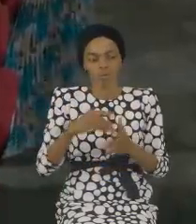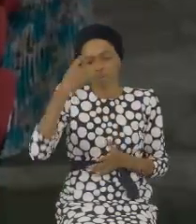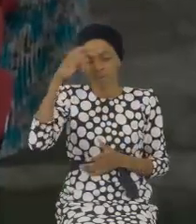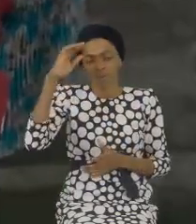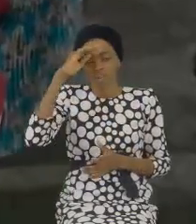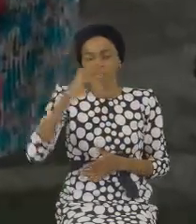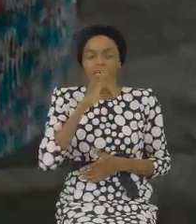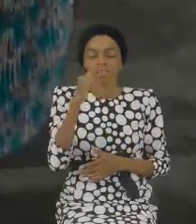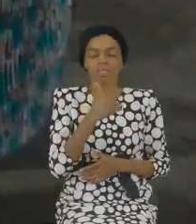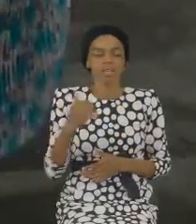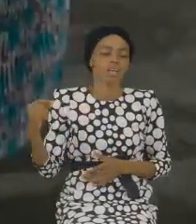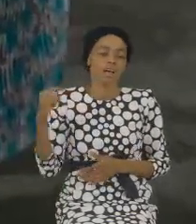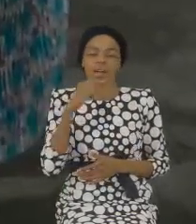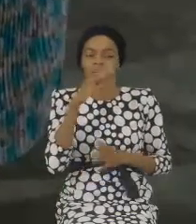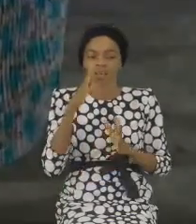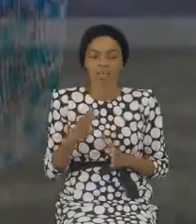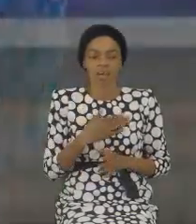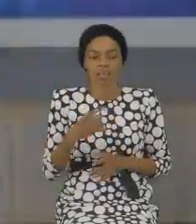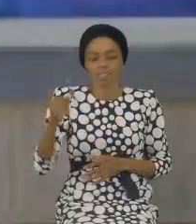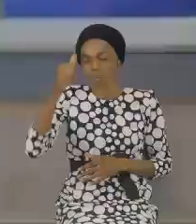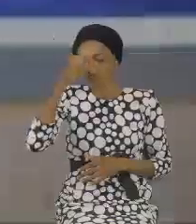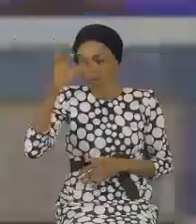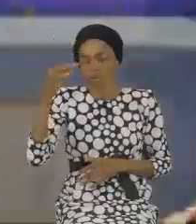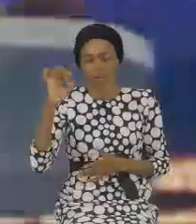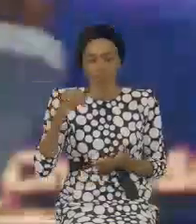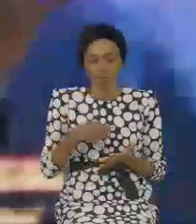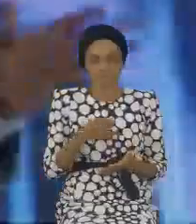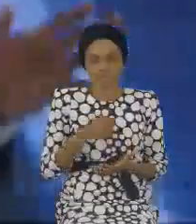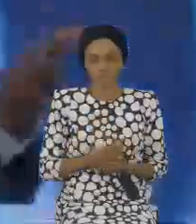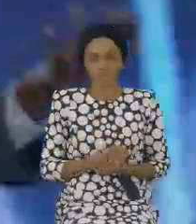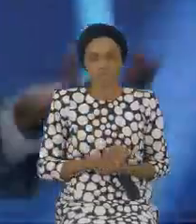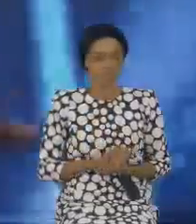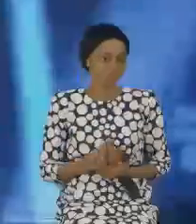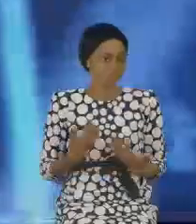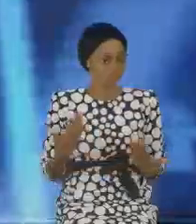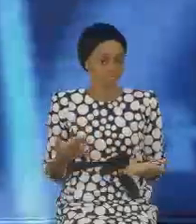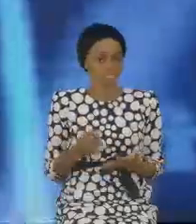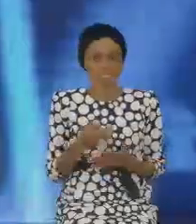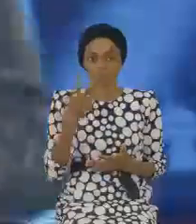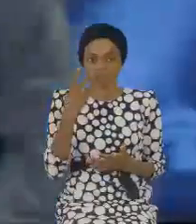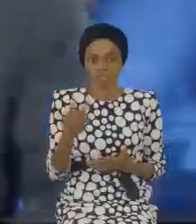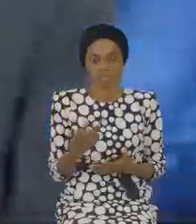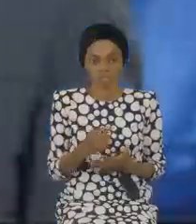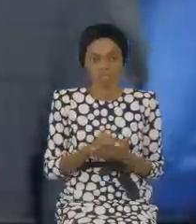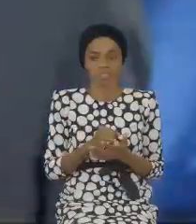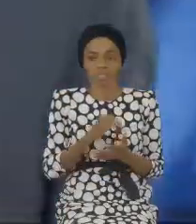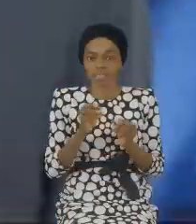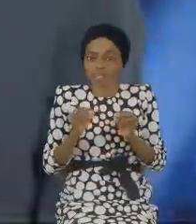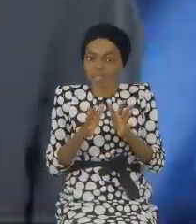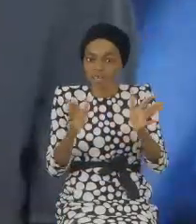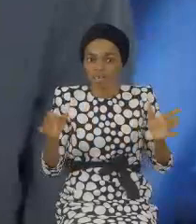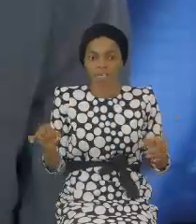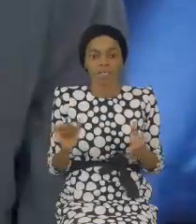he is a liar and the father of it. Well, it's very clear then, as Moses brought